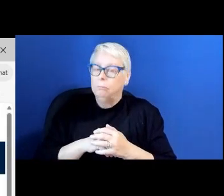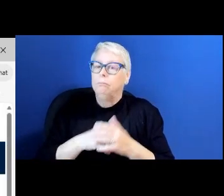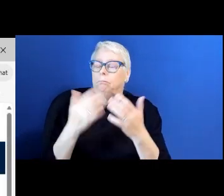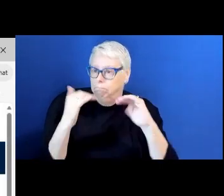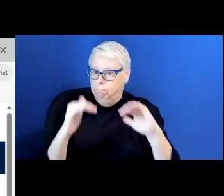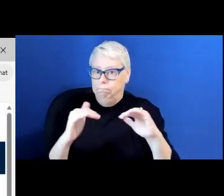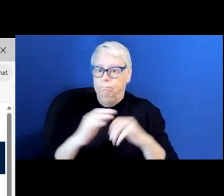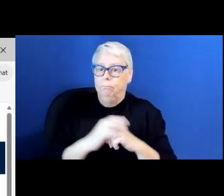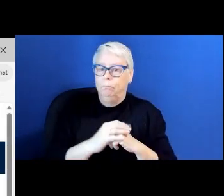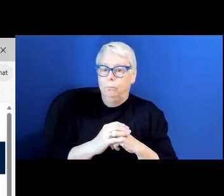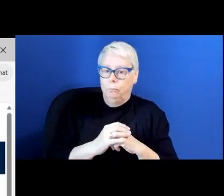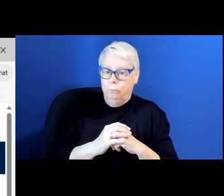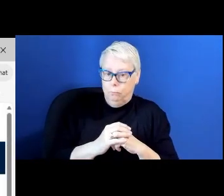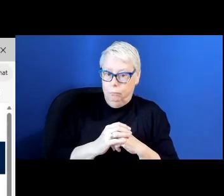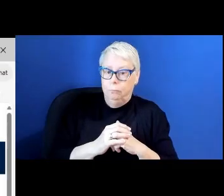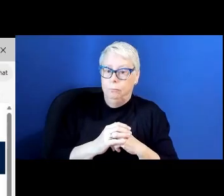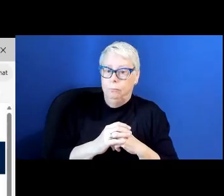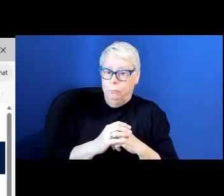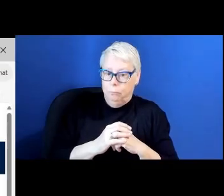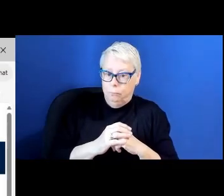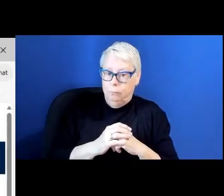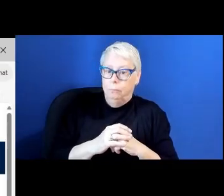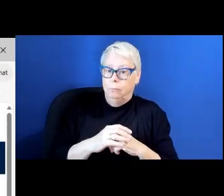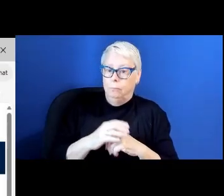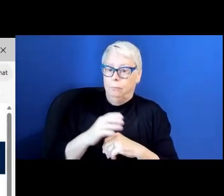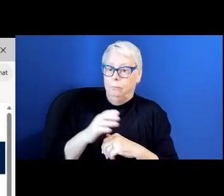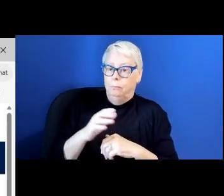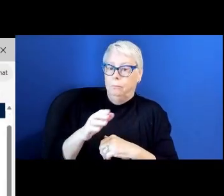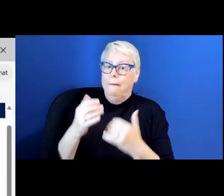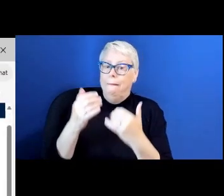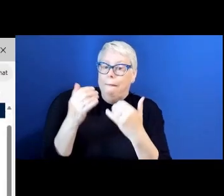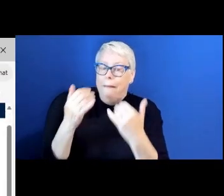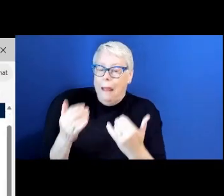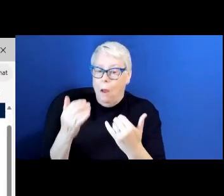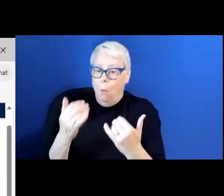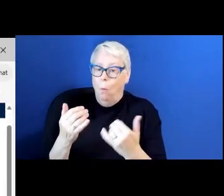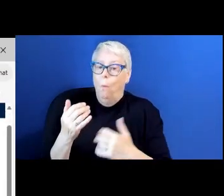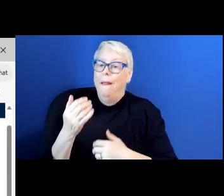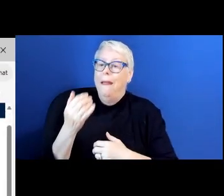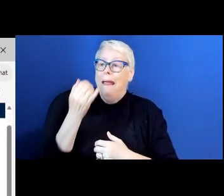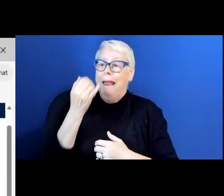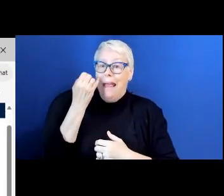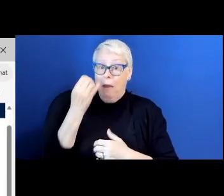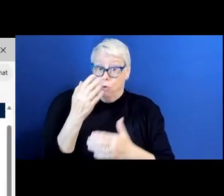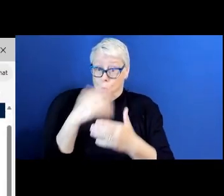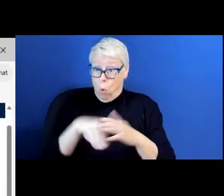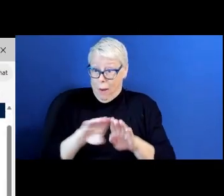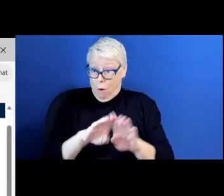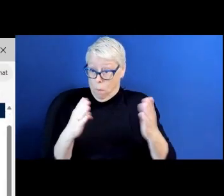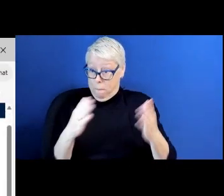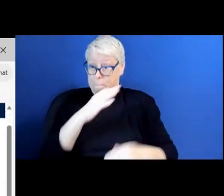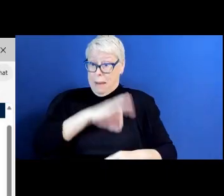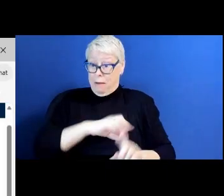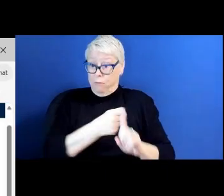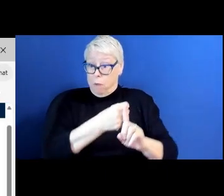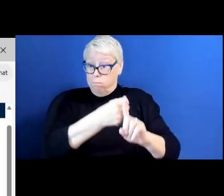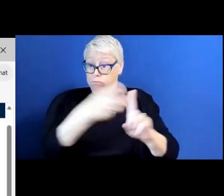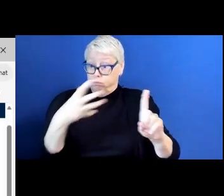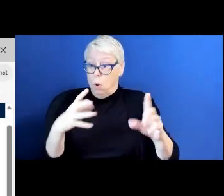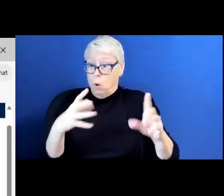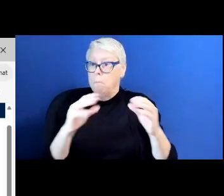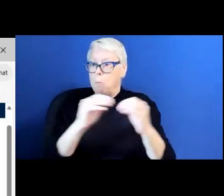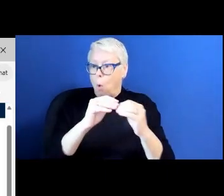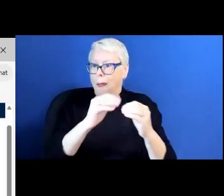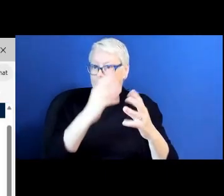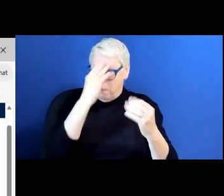Going inside of the benefit will provide you with more information on what this benefit is about, what important information